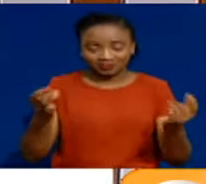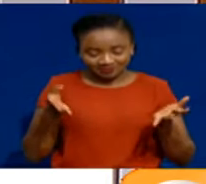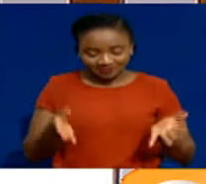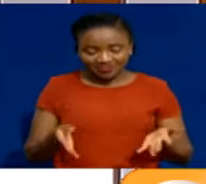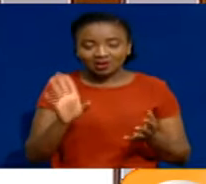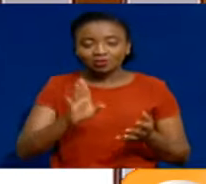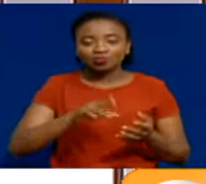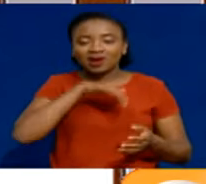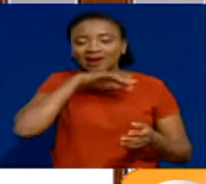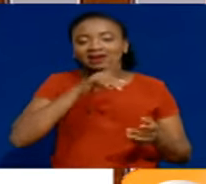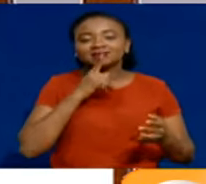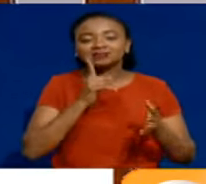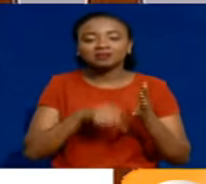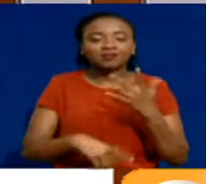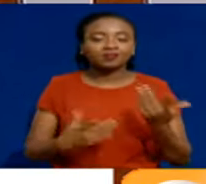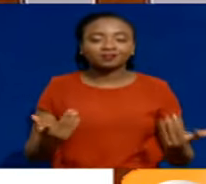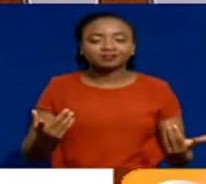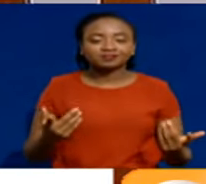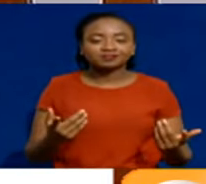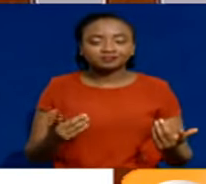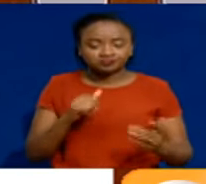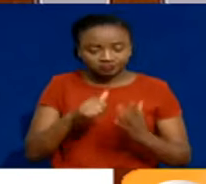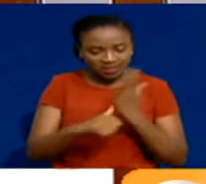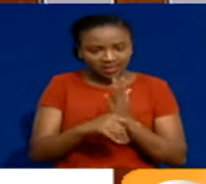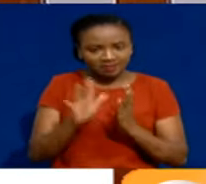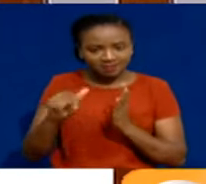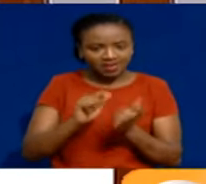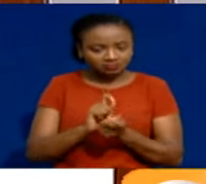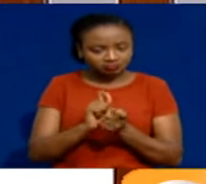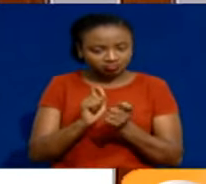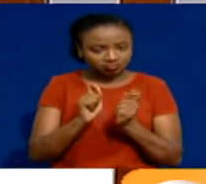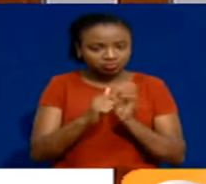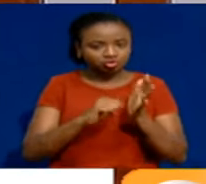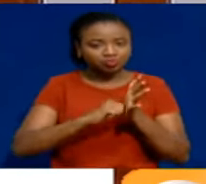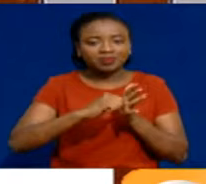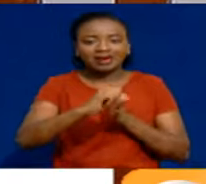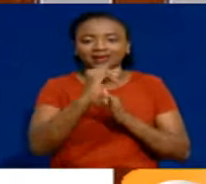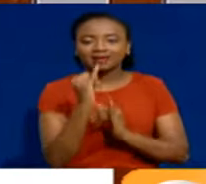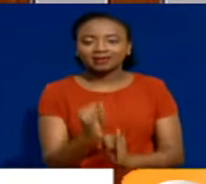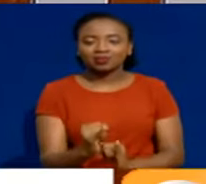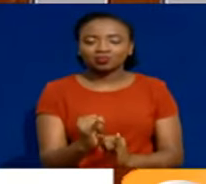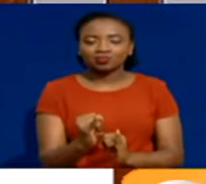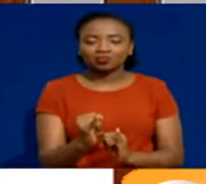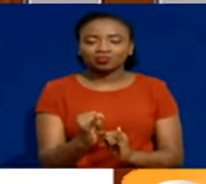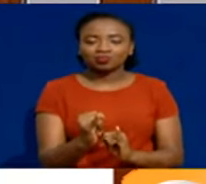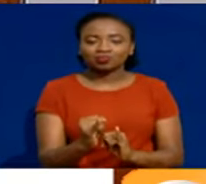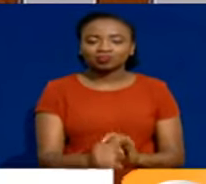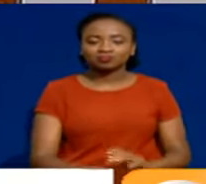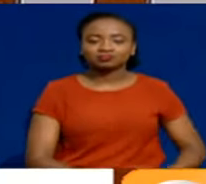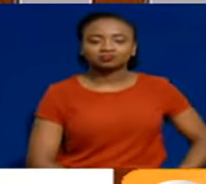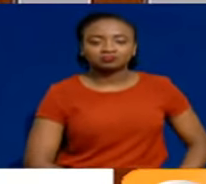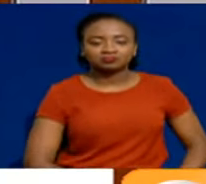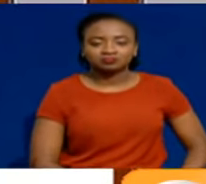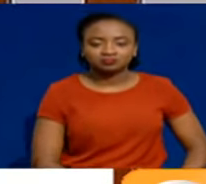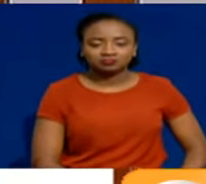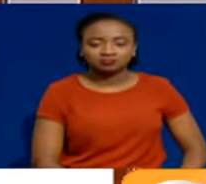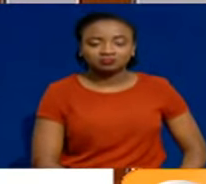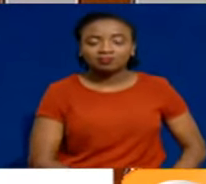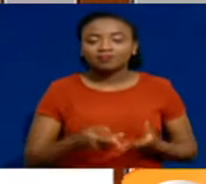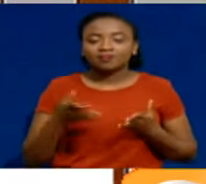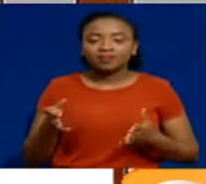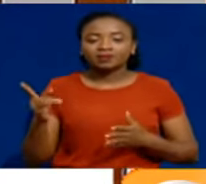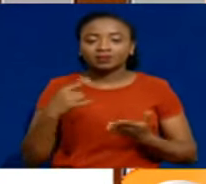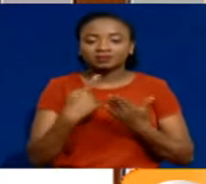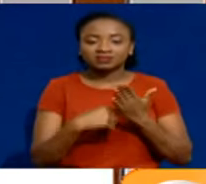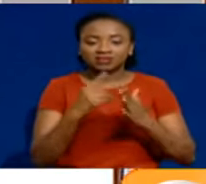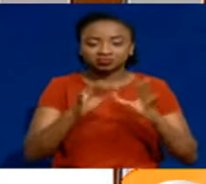using to rebrand himself from where he's going, which is now talking about